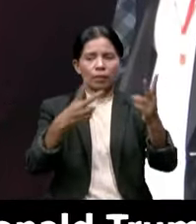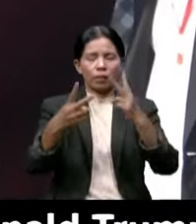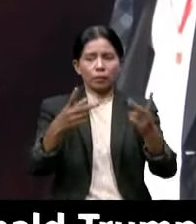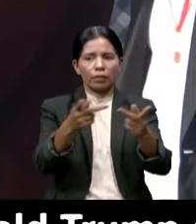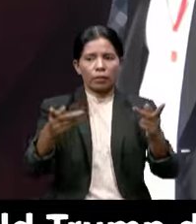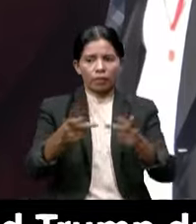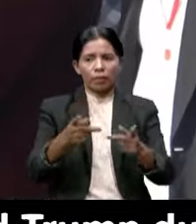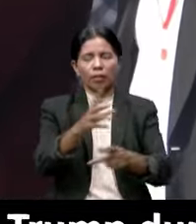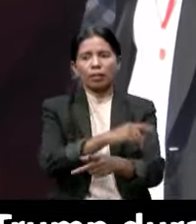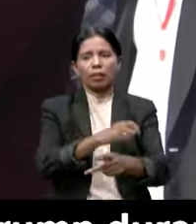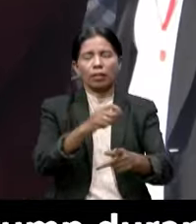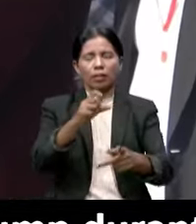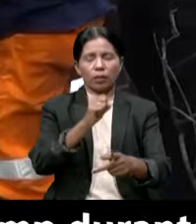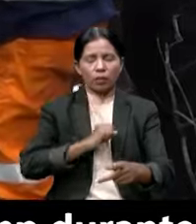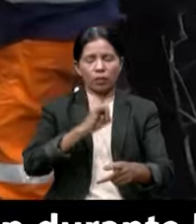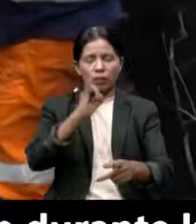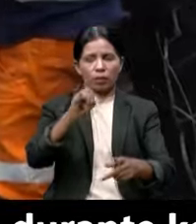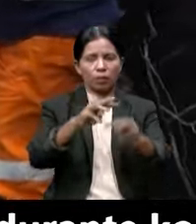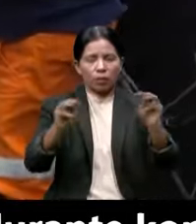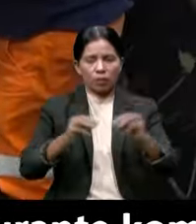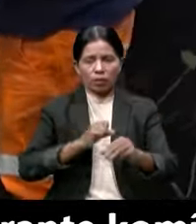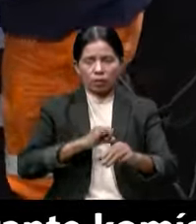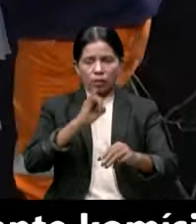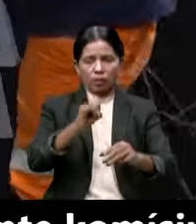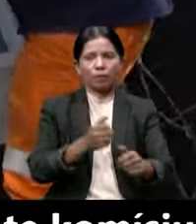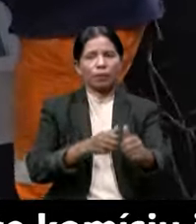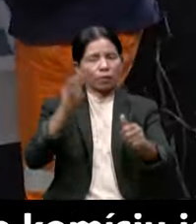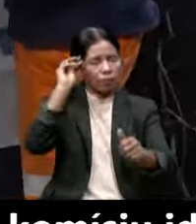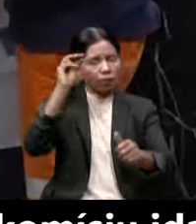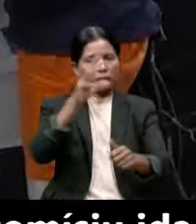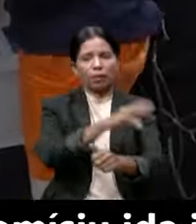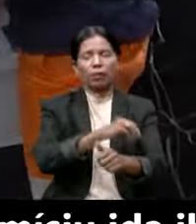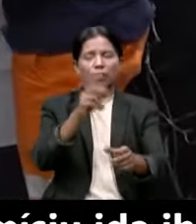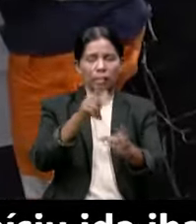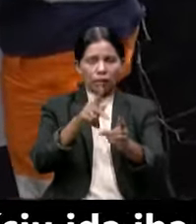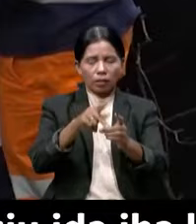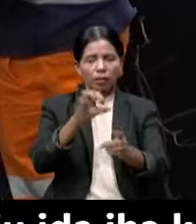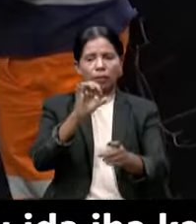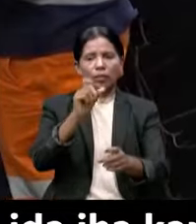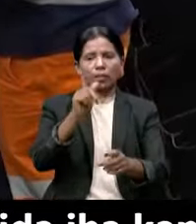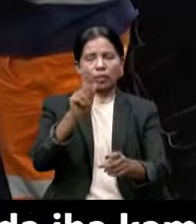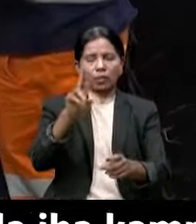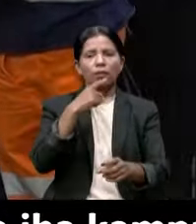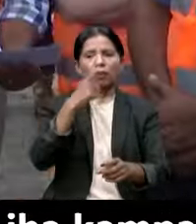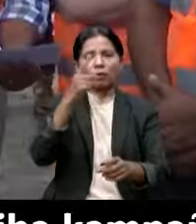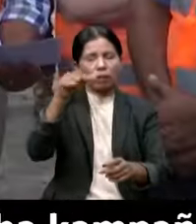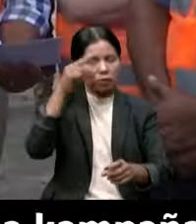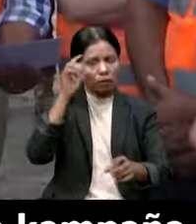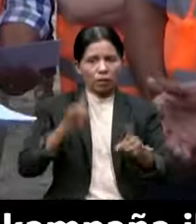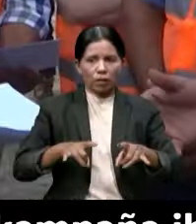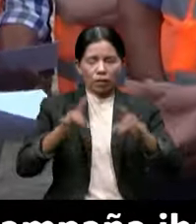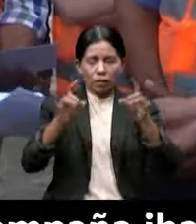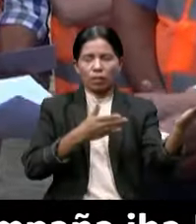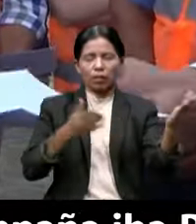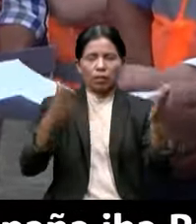Prozeto Timor LNG ka suai supply base ya munisipio Kovalima. Tur ministro Petroleum Recursos Minerais Francisco da Costa Monteiro, governo Australia nomea